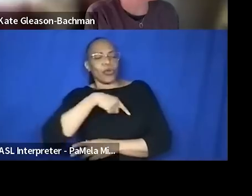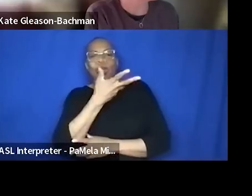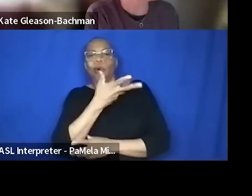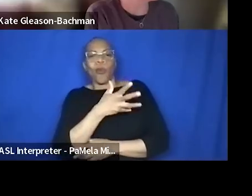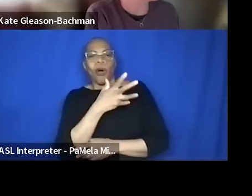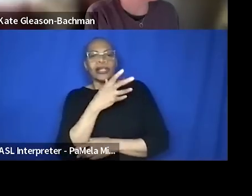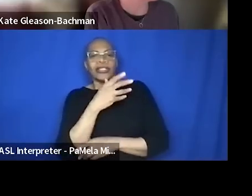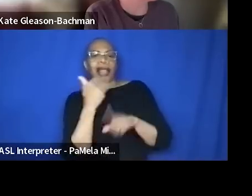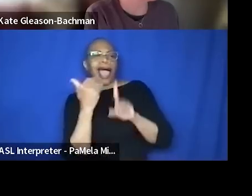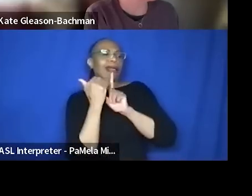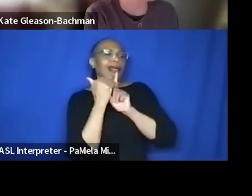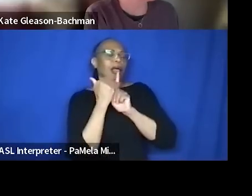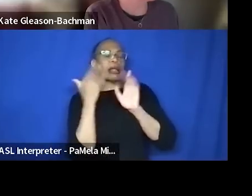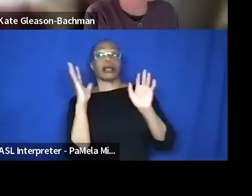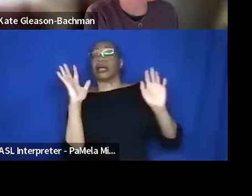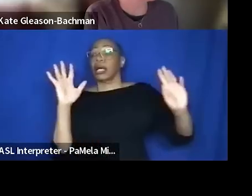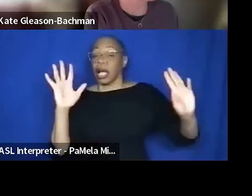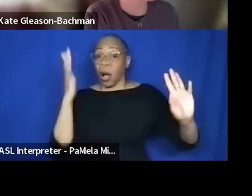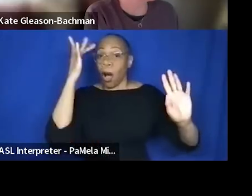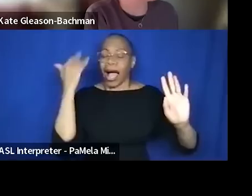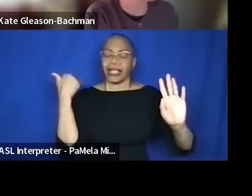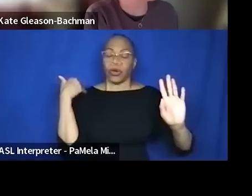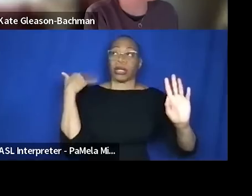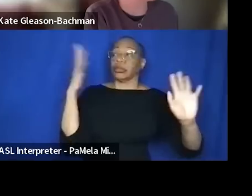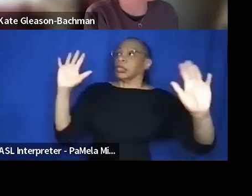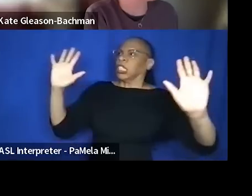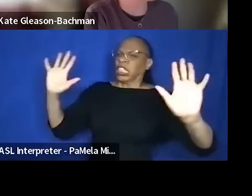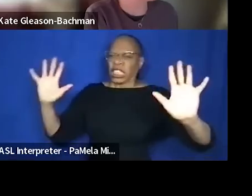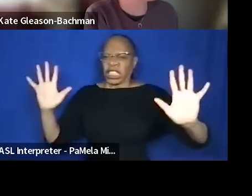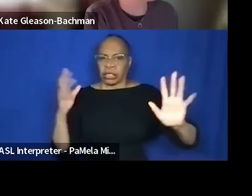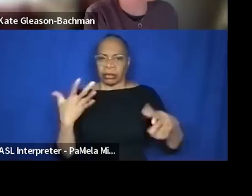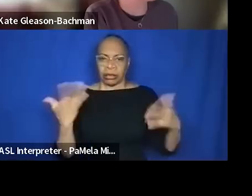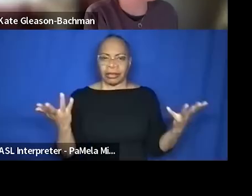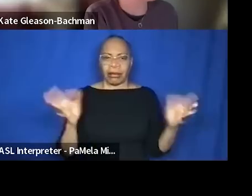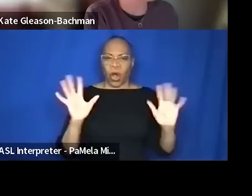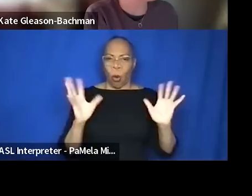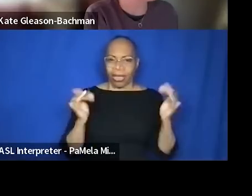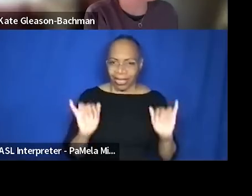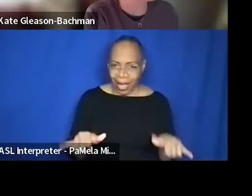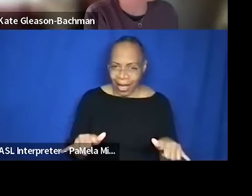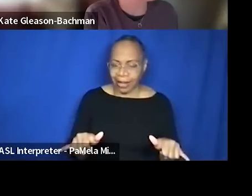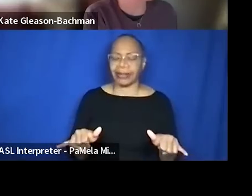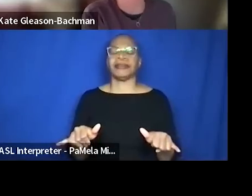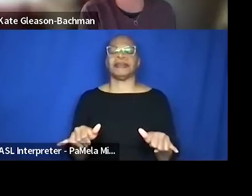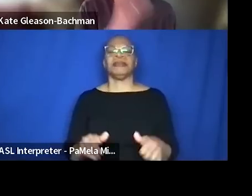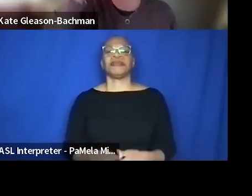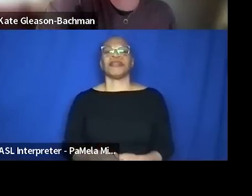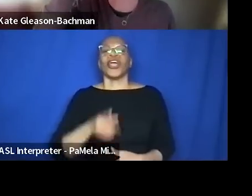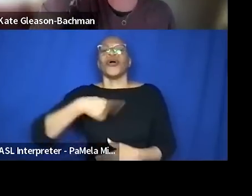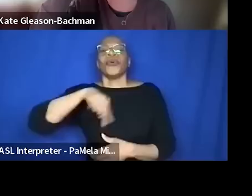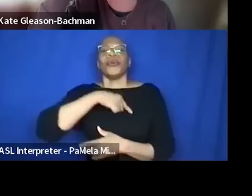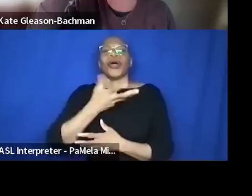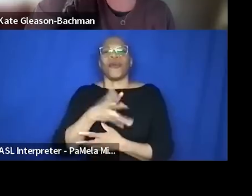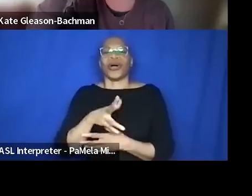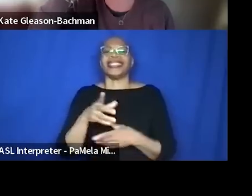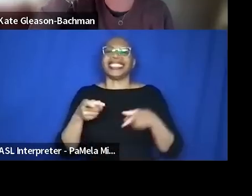little cranky when you wake them up in the morning, Mm-hmm. So we don't, we don't have to deal with, it